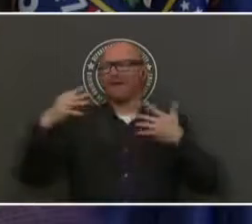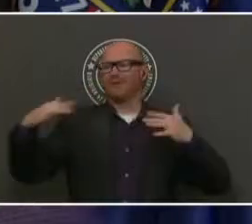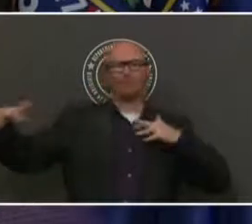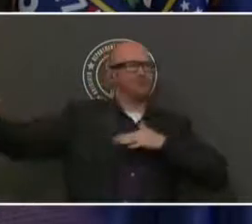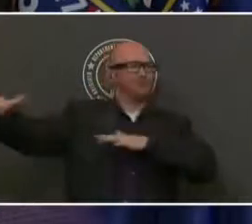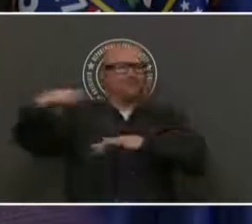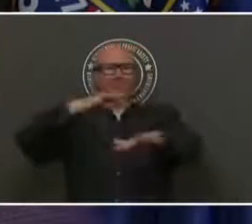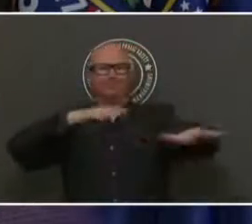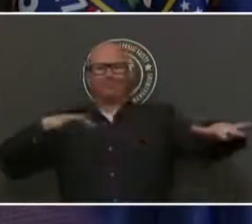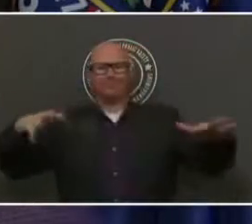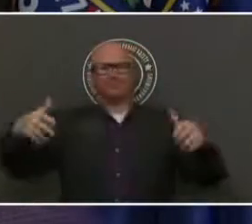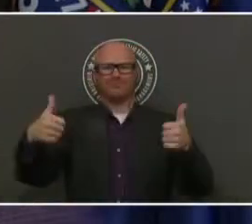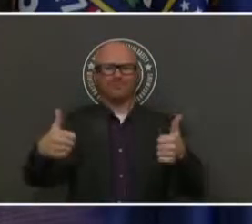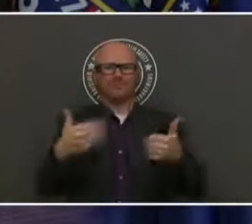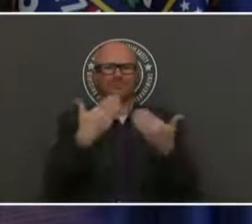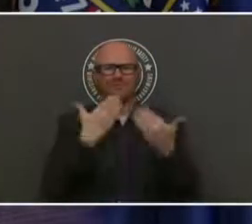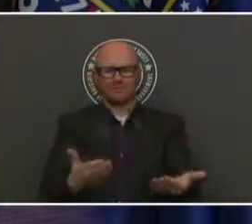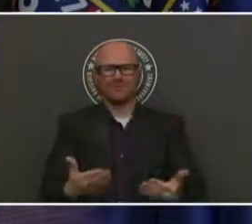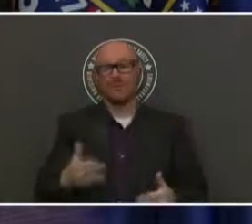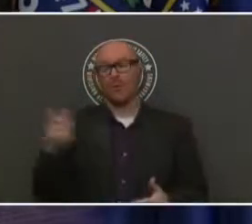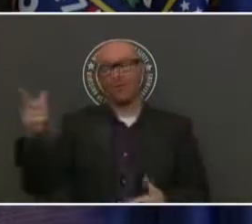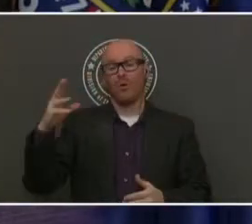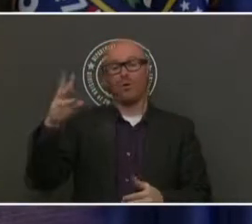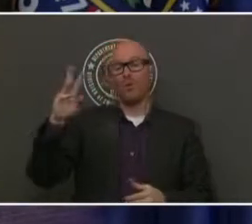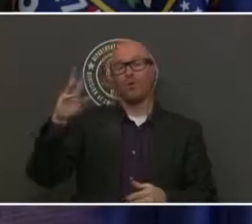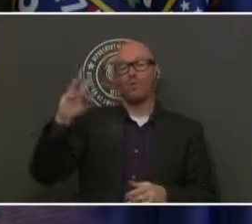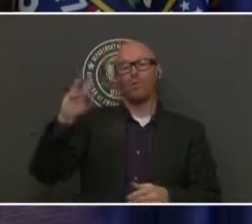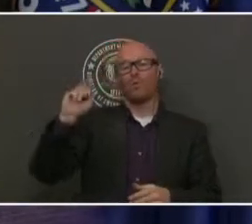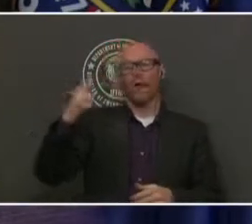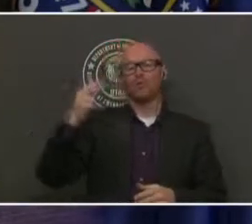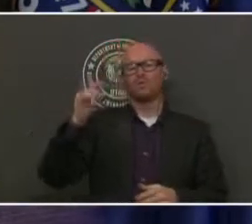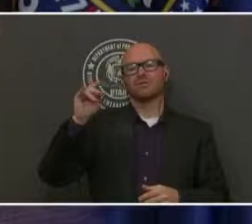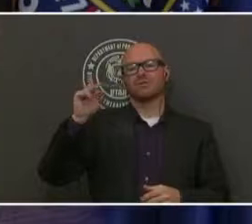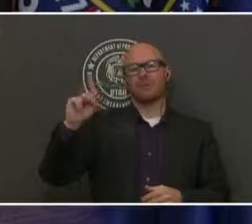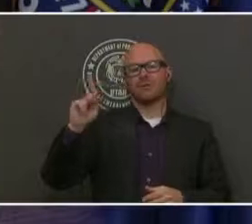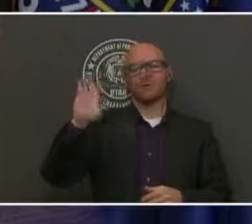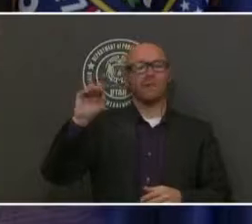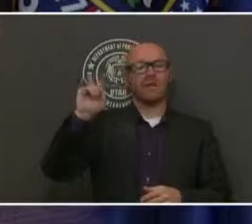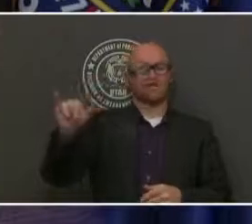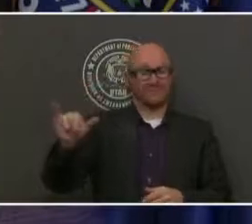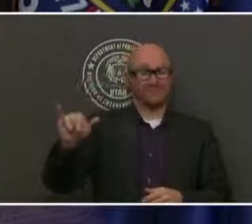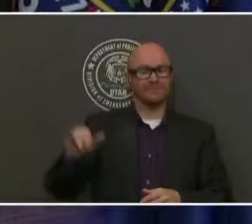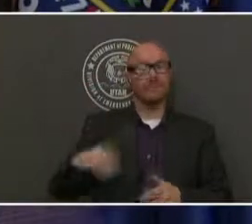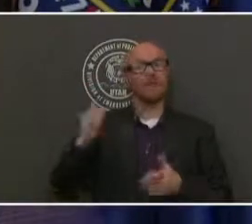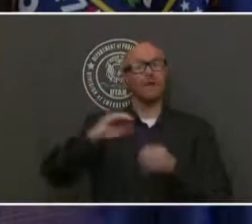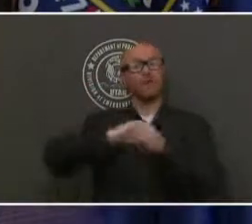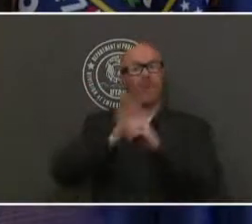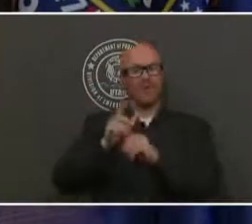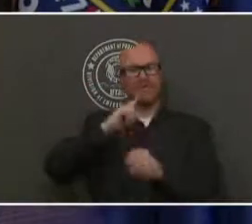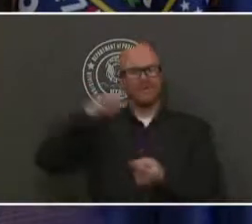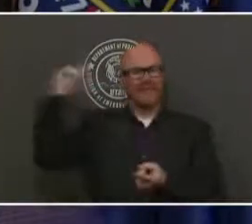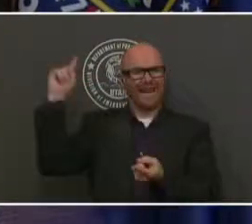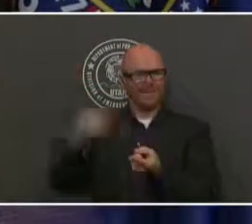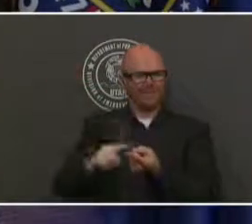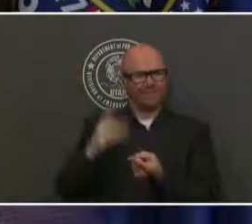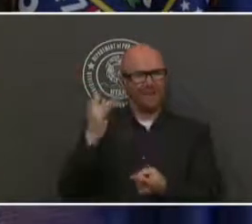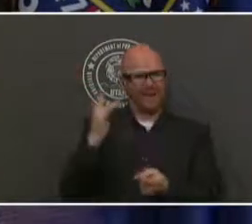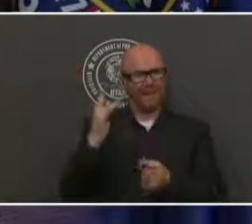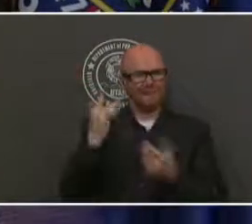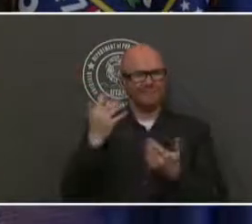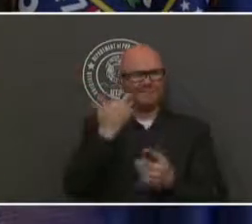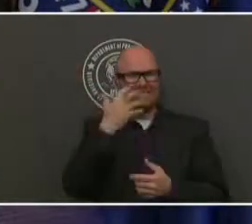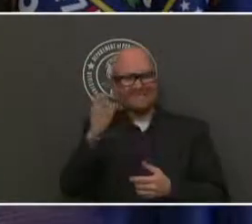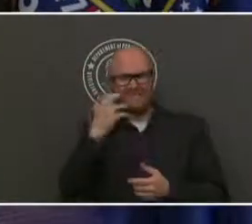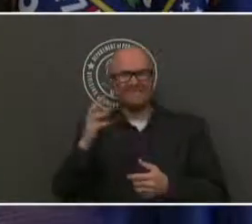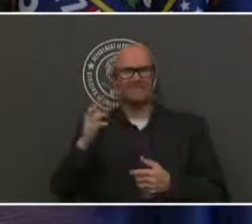is that in places like Washington County, the coronavirus doesn't exist as much. In fact, I just